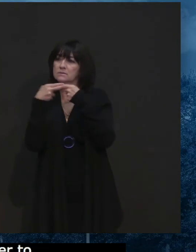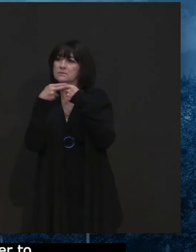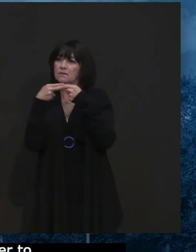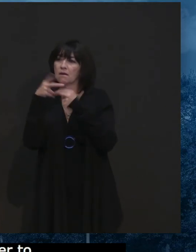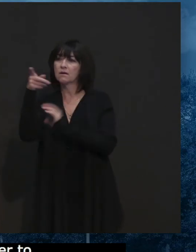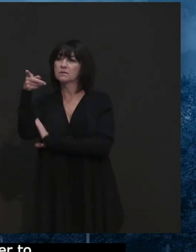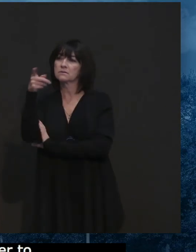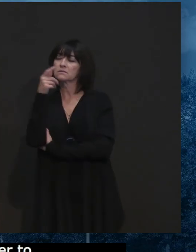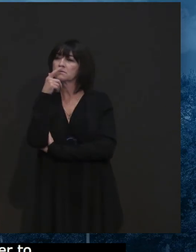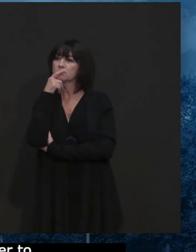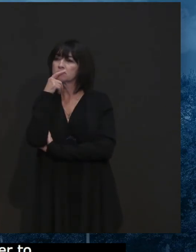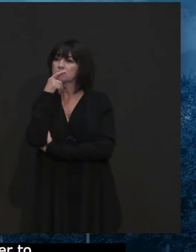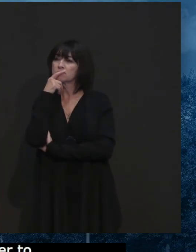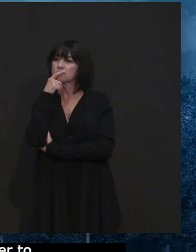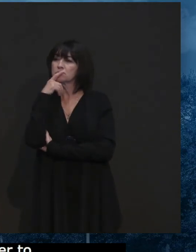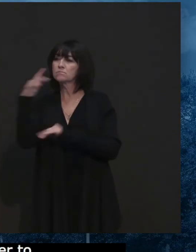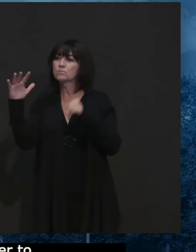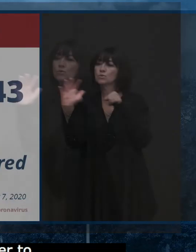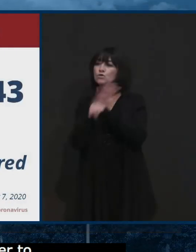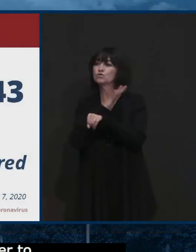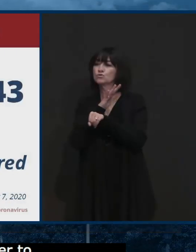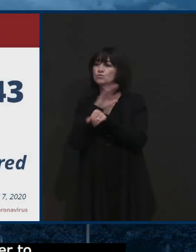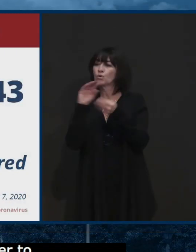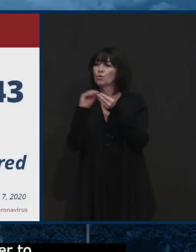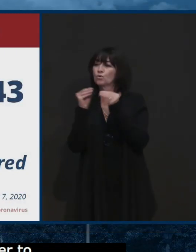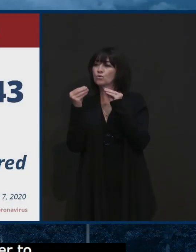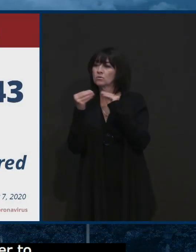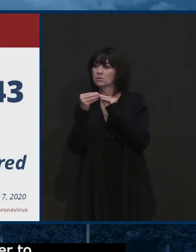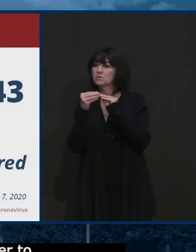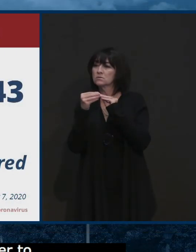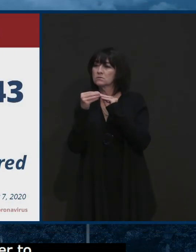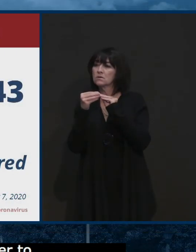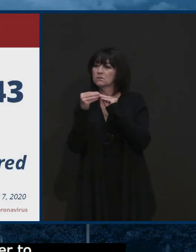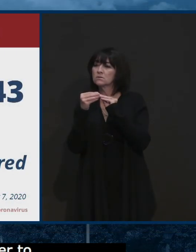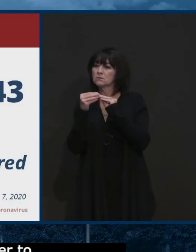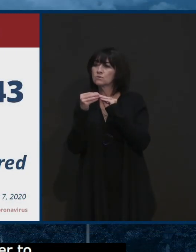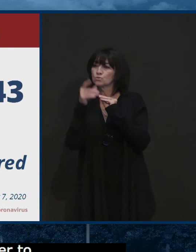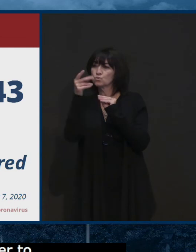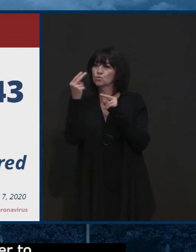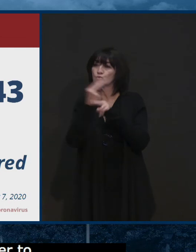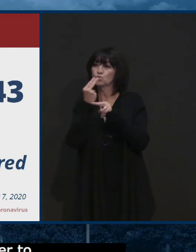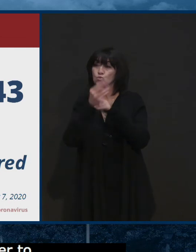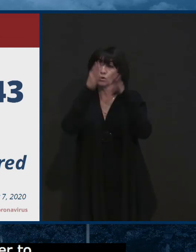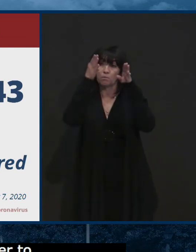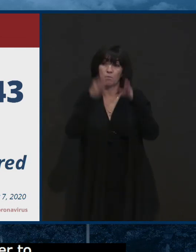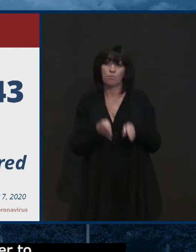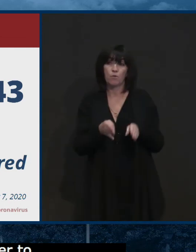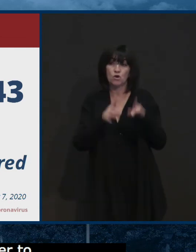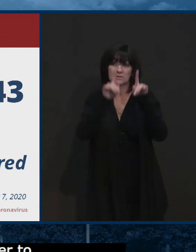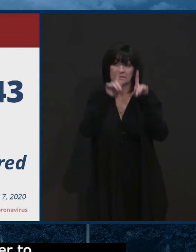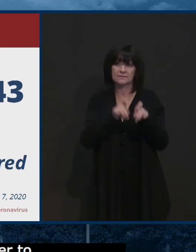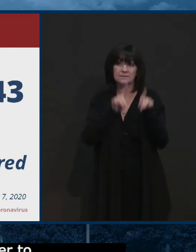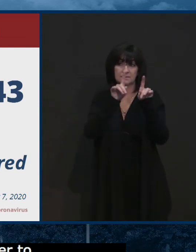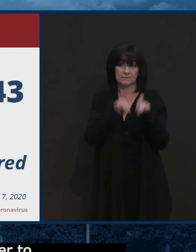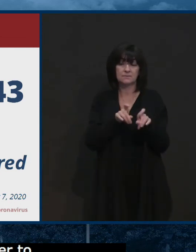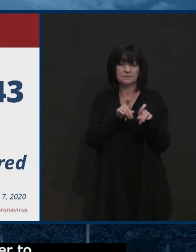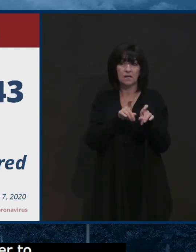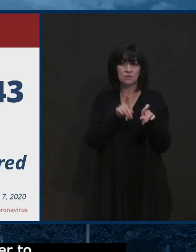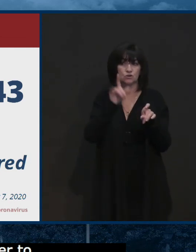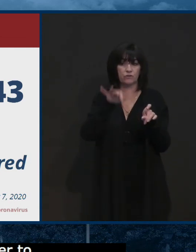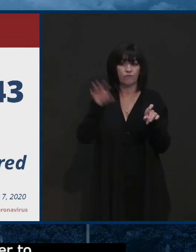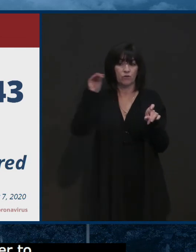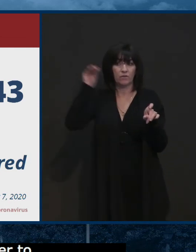showed the total number when you use just persons tested for that percent